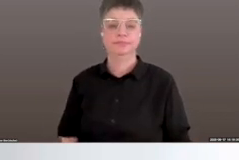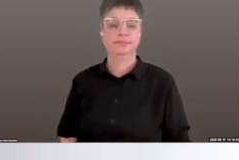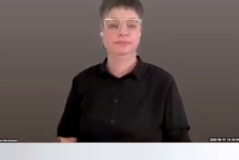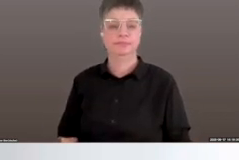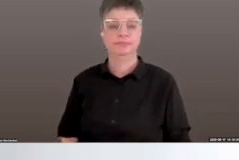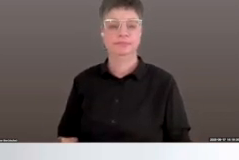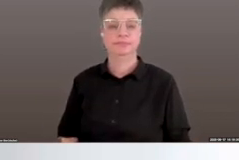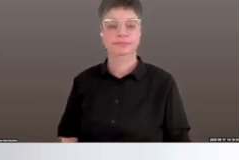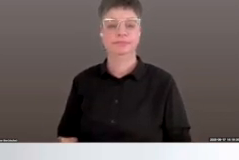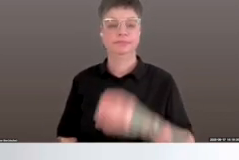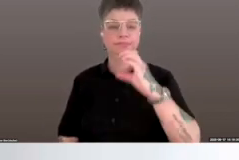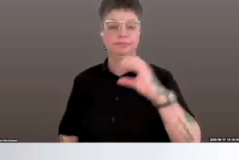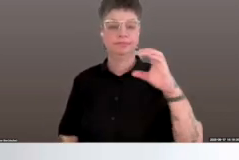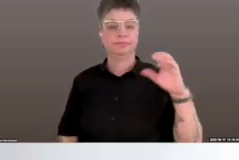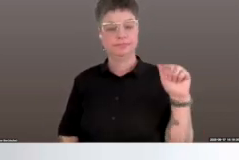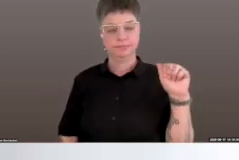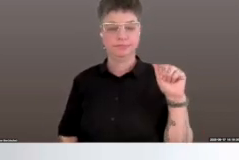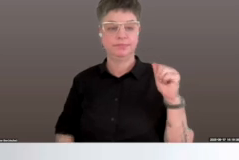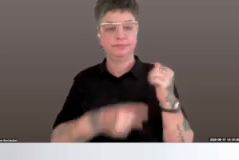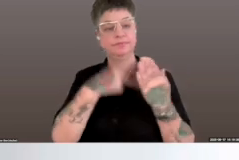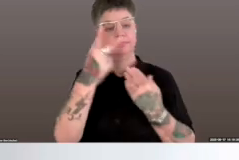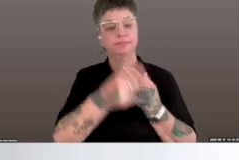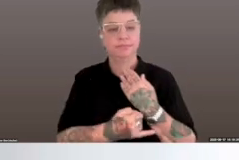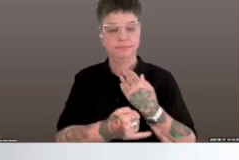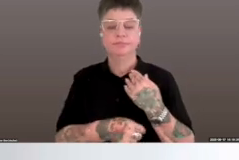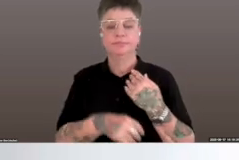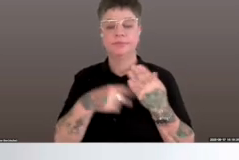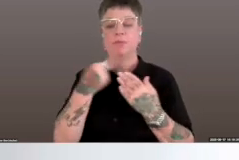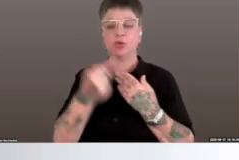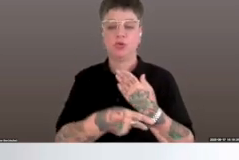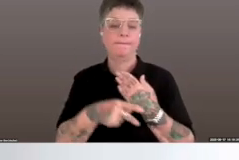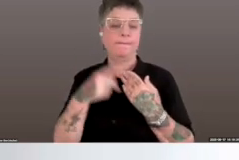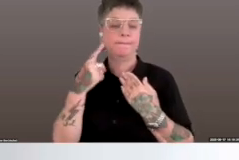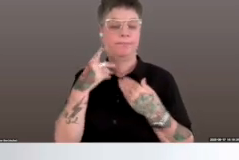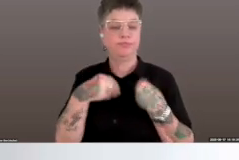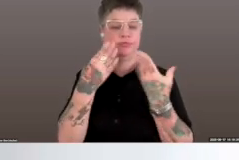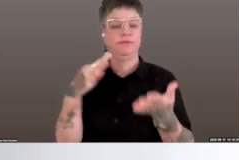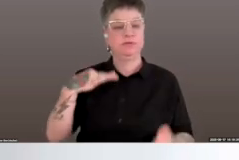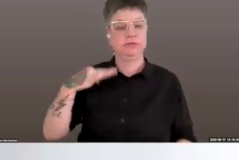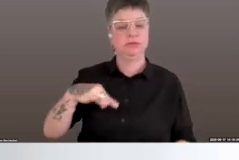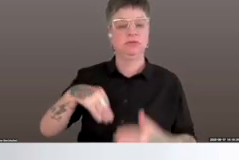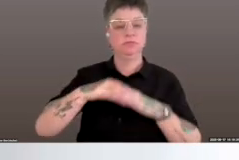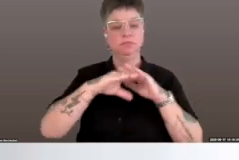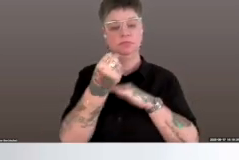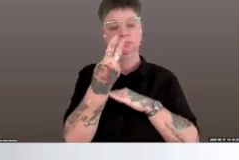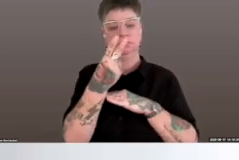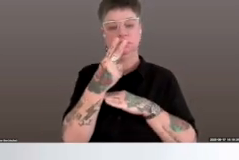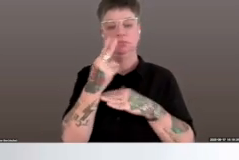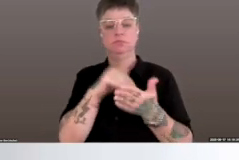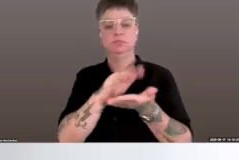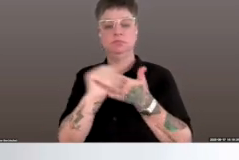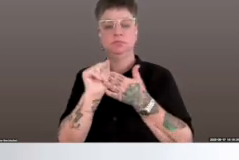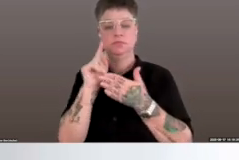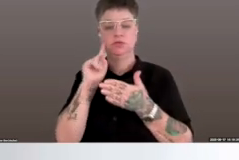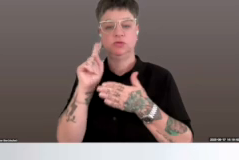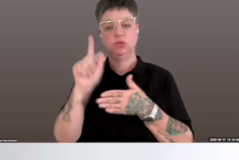The Regional Clean Cars for All program is a scrap and replace program that provides incentives of up to $12,000 to low-income consumers